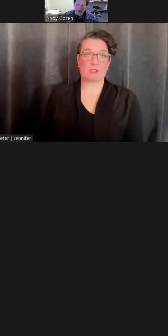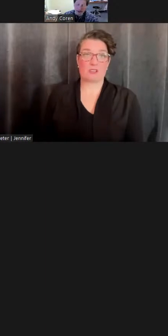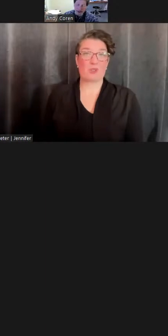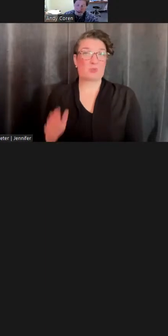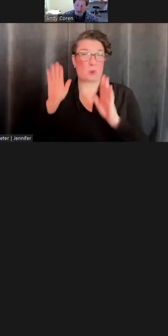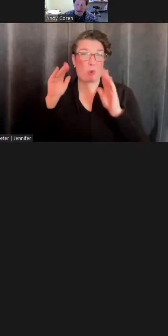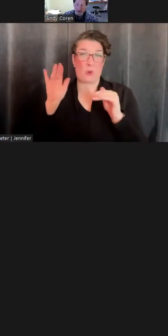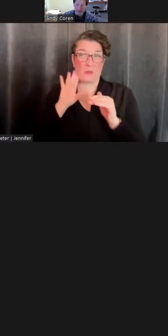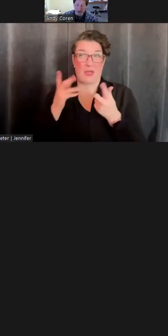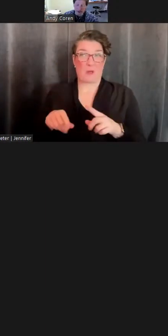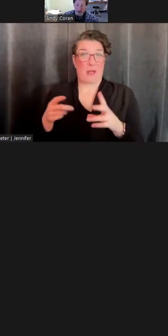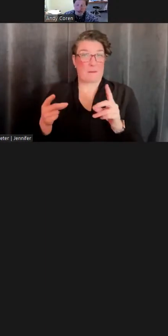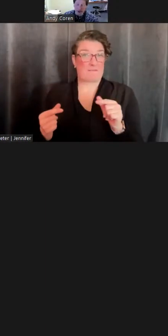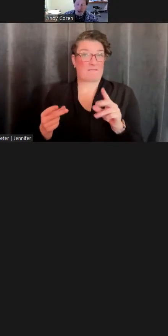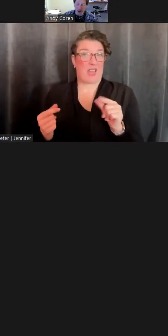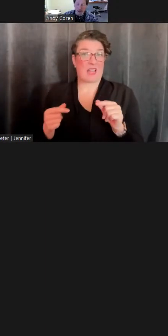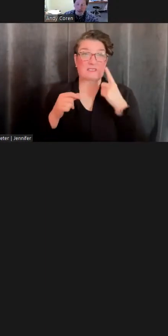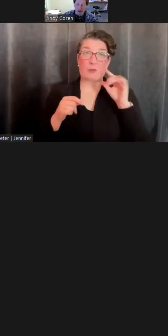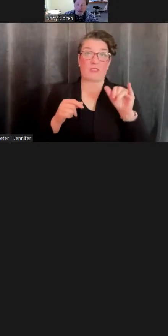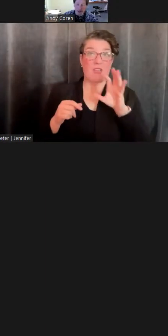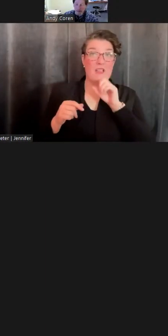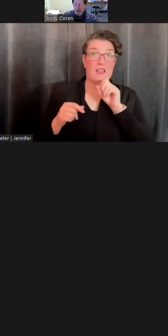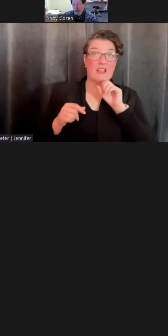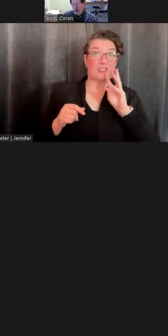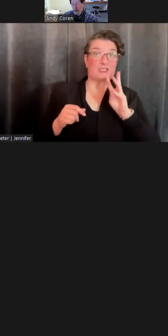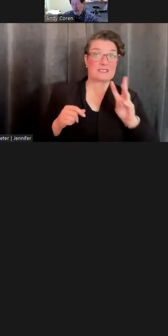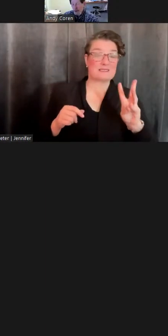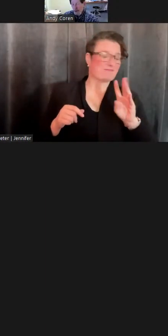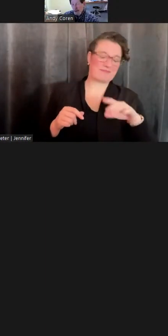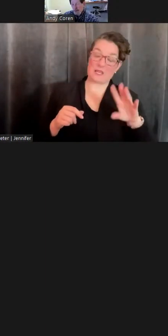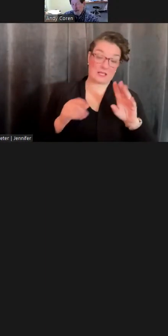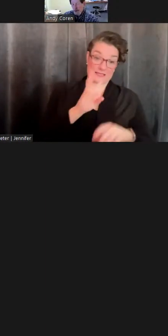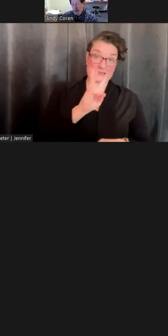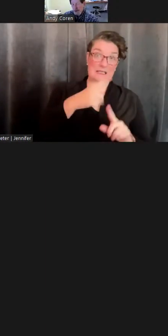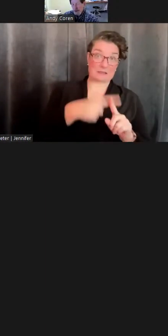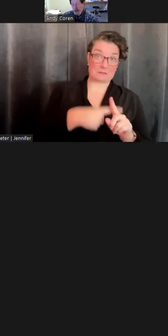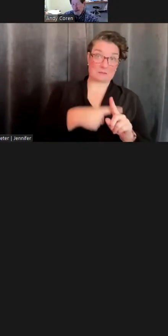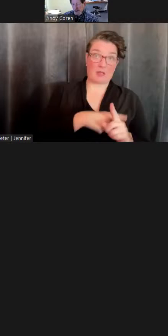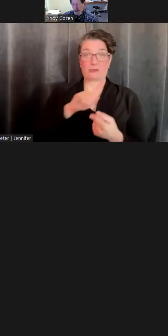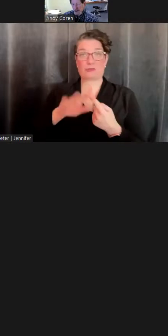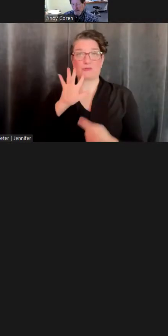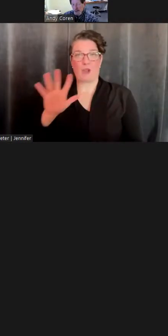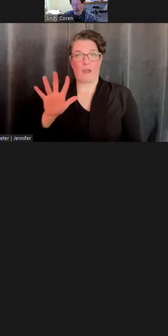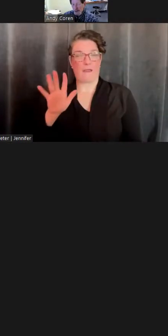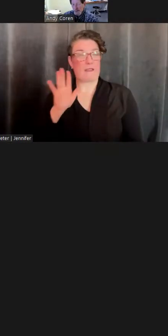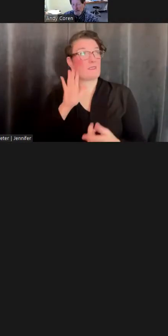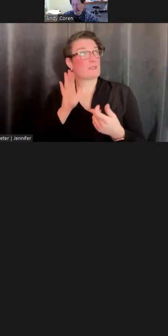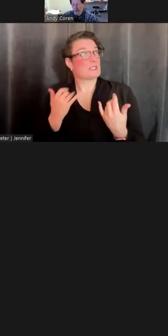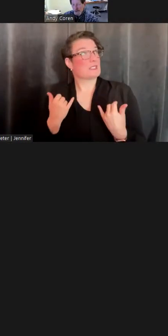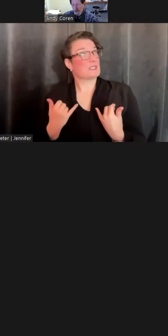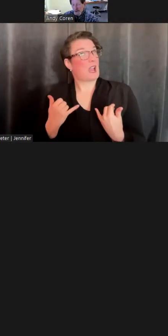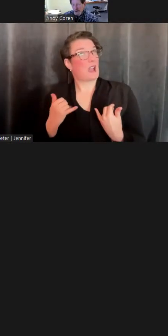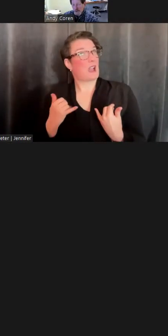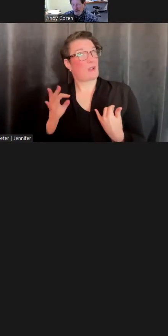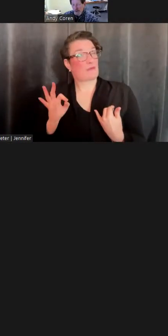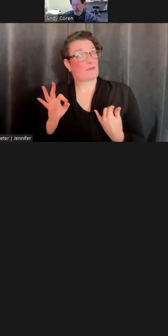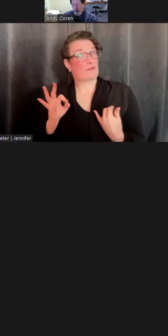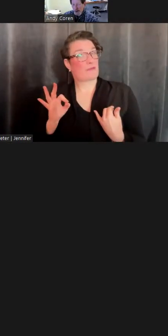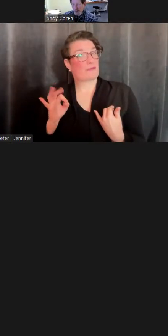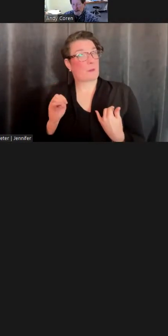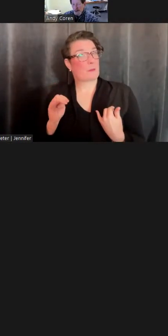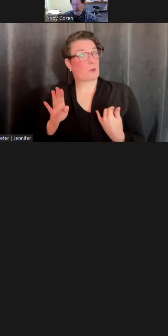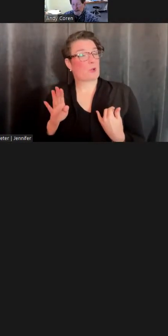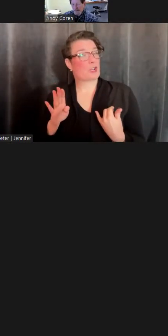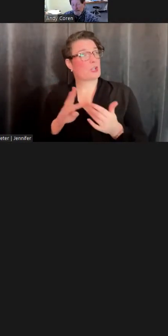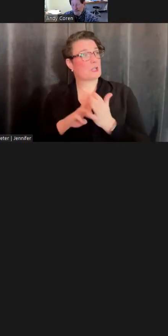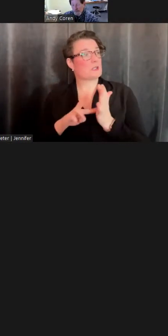vaccine from the 6-month to 5-year-olds will be available. Boy, this is middle of